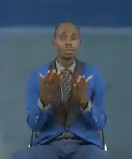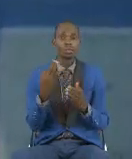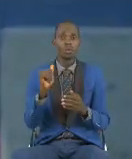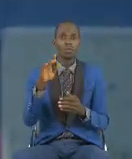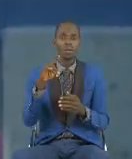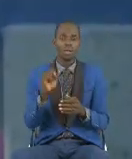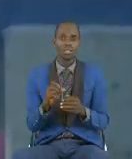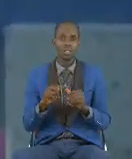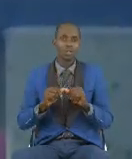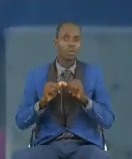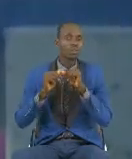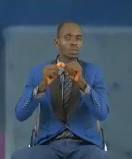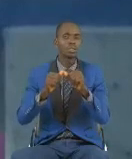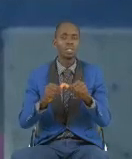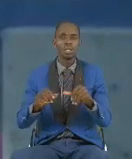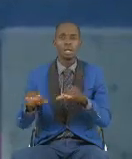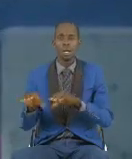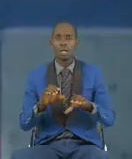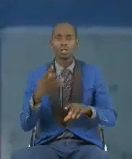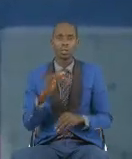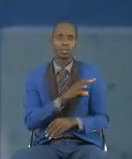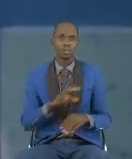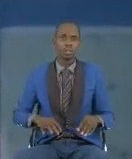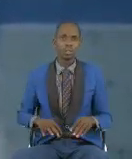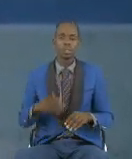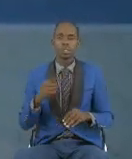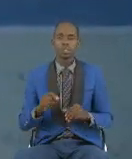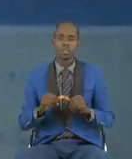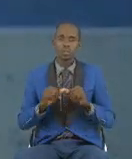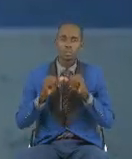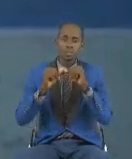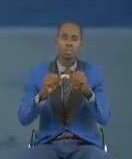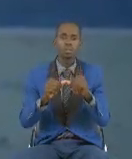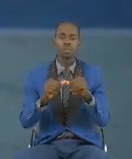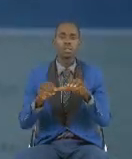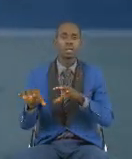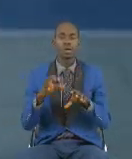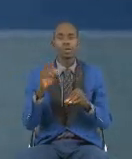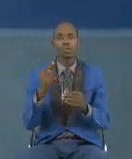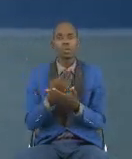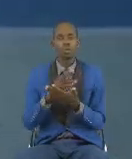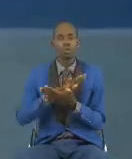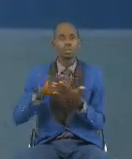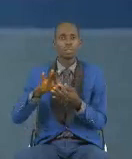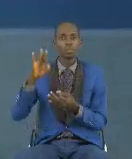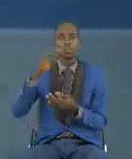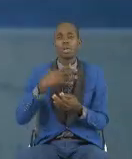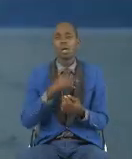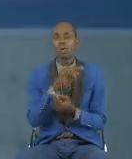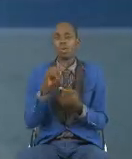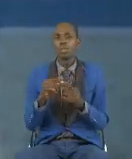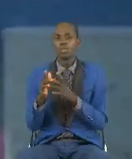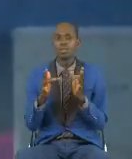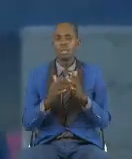Acts of Christ. The Acts, continuing Acts of the Holy Ghost. And when Jesus had